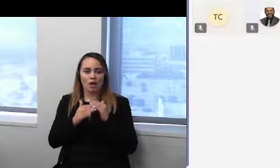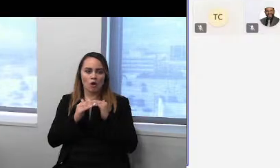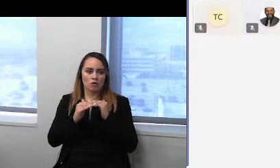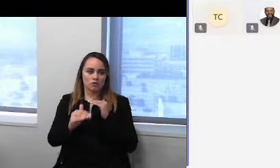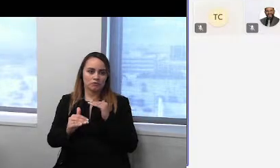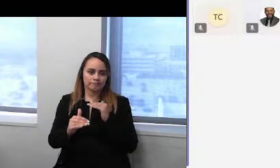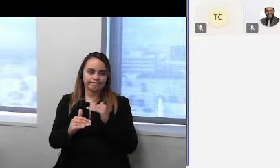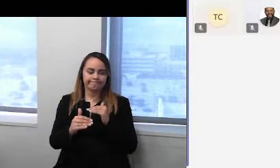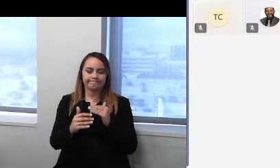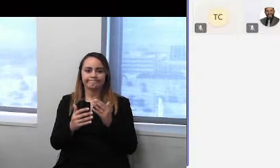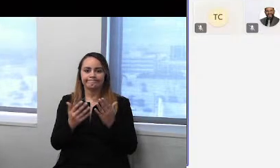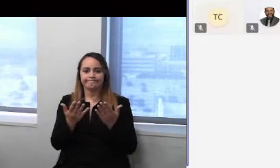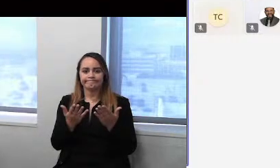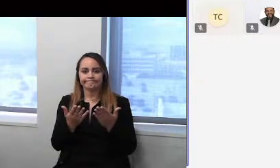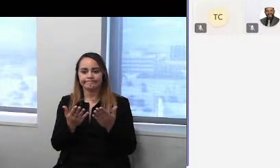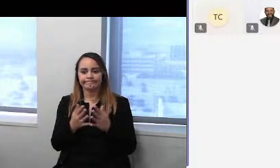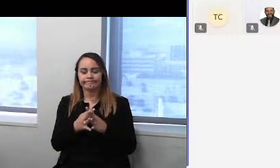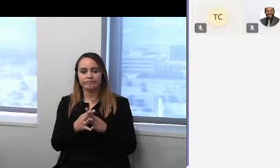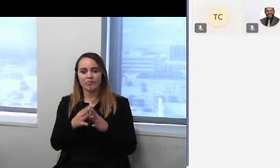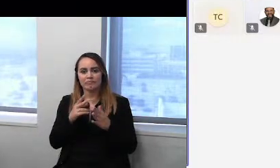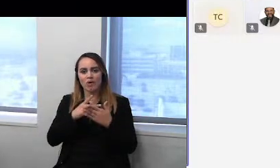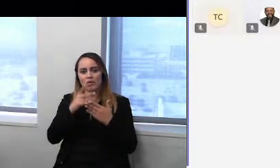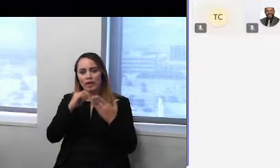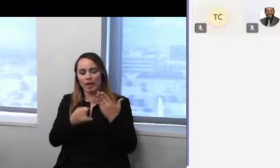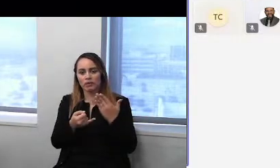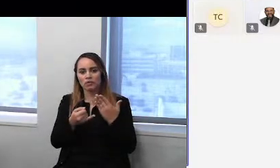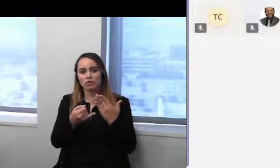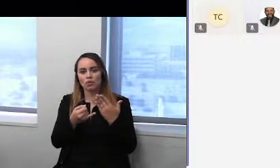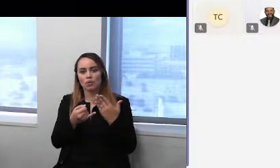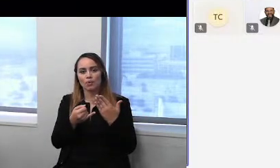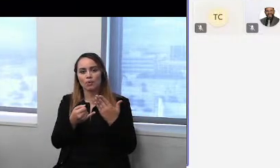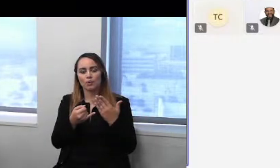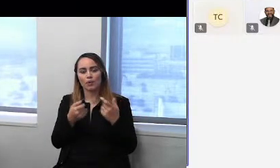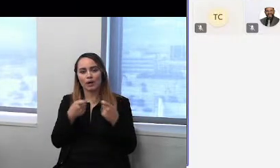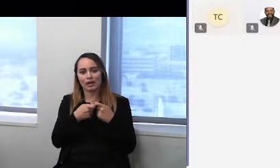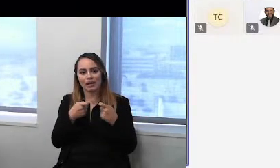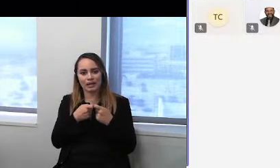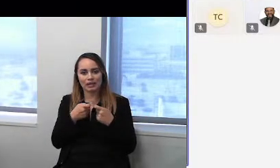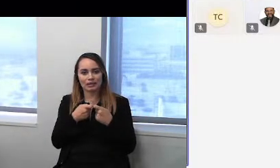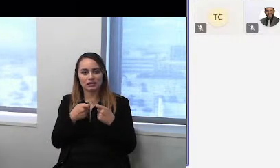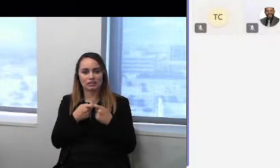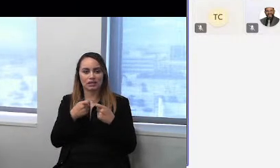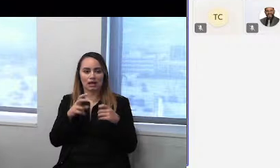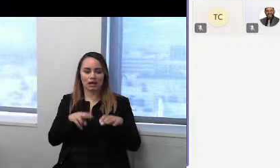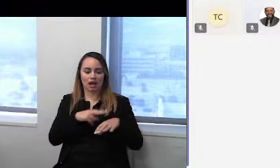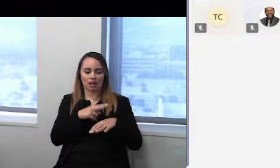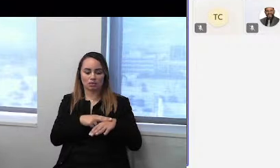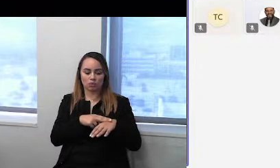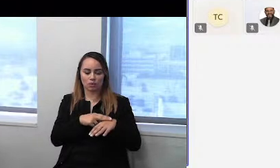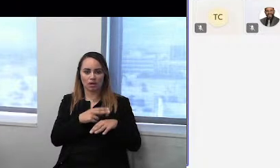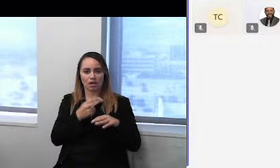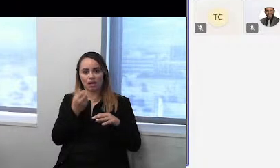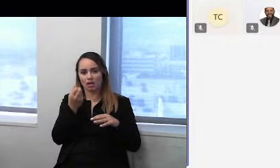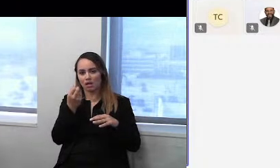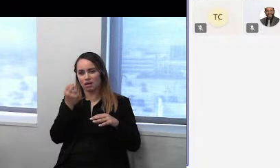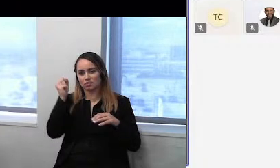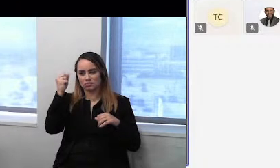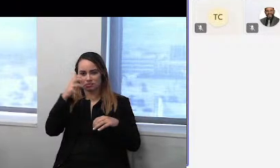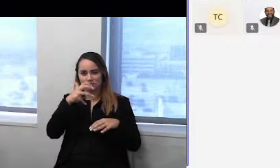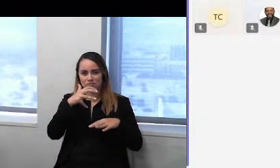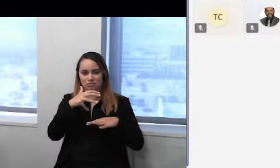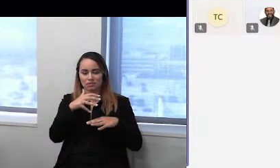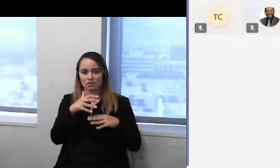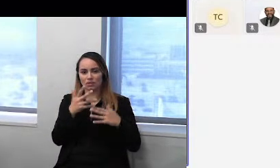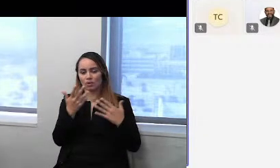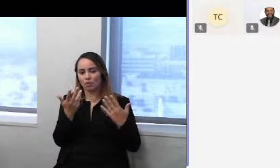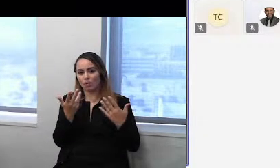renewable energy Integrate. projects, specifically talking about the